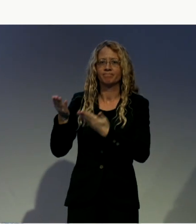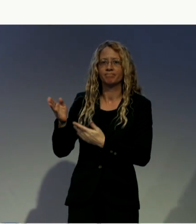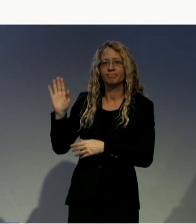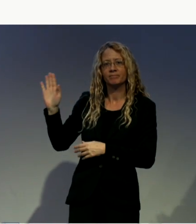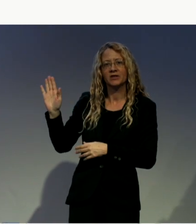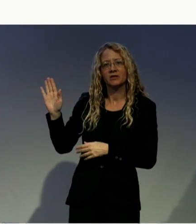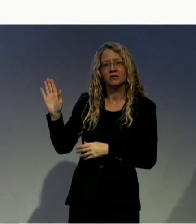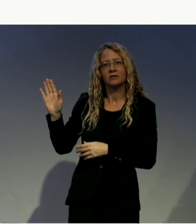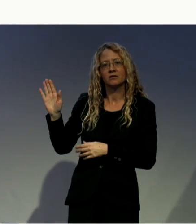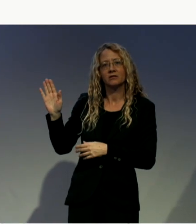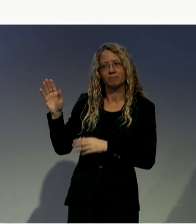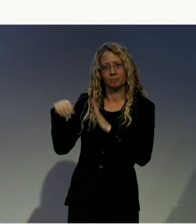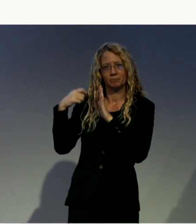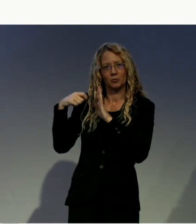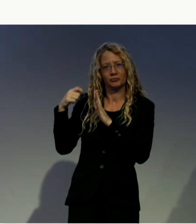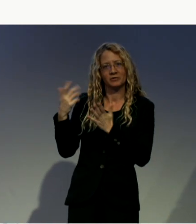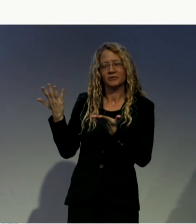your choice of film.